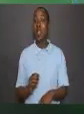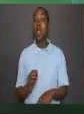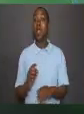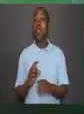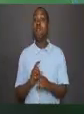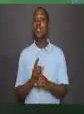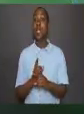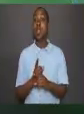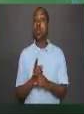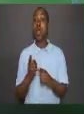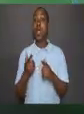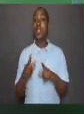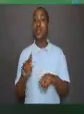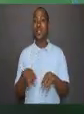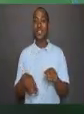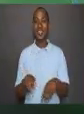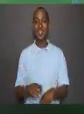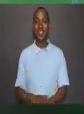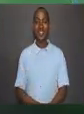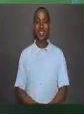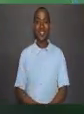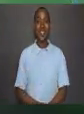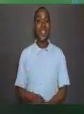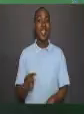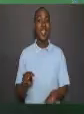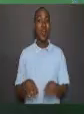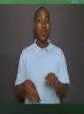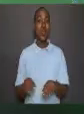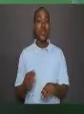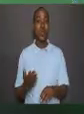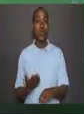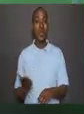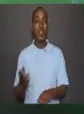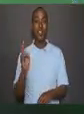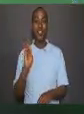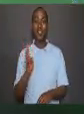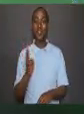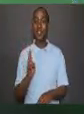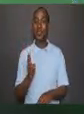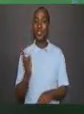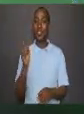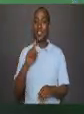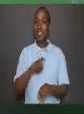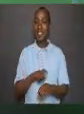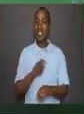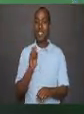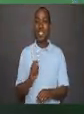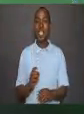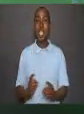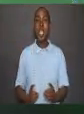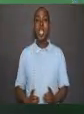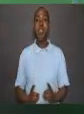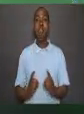movement. As random movement of particles speed up, diffusion will